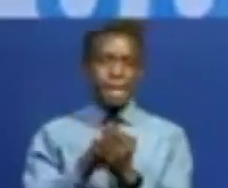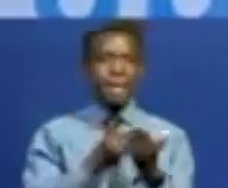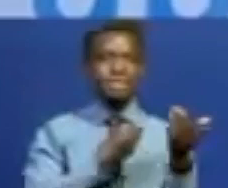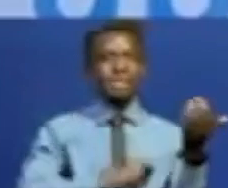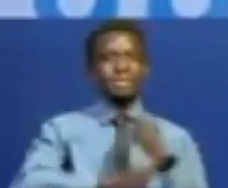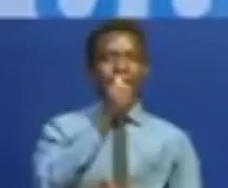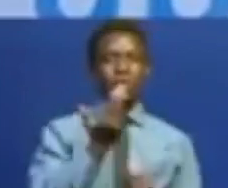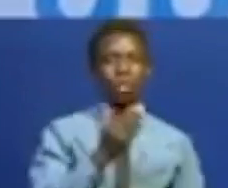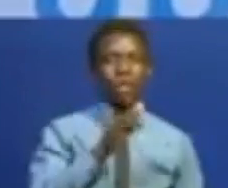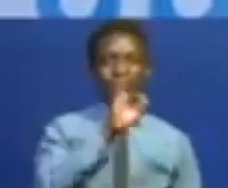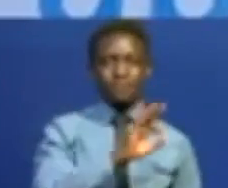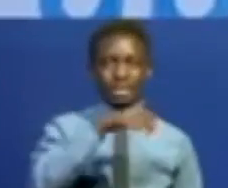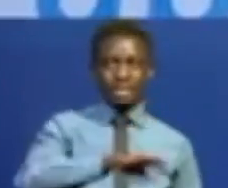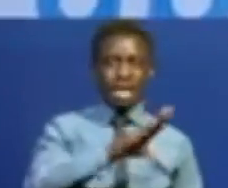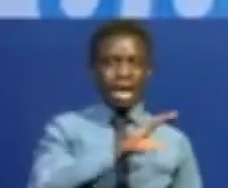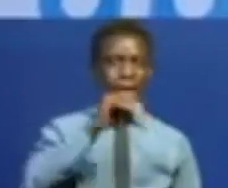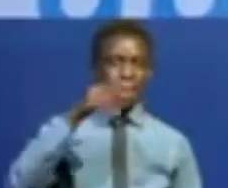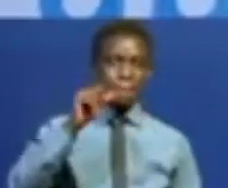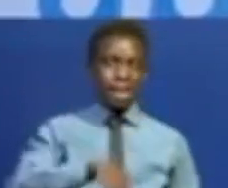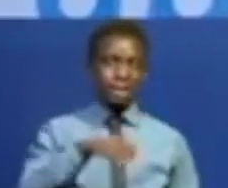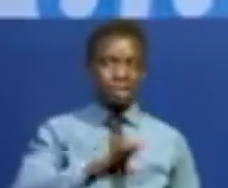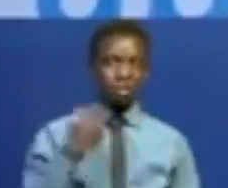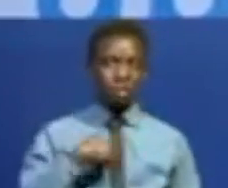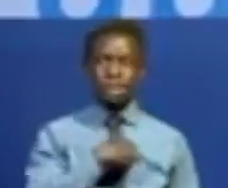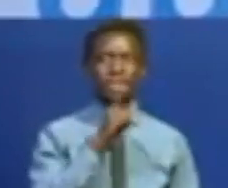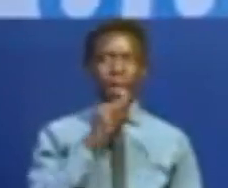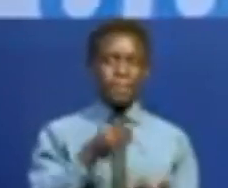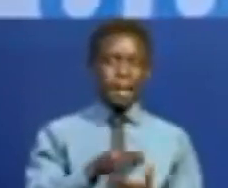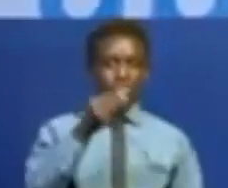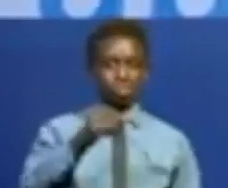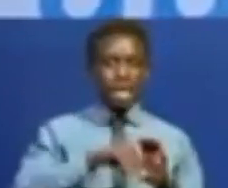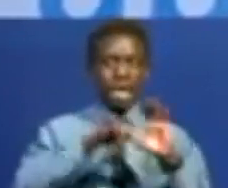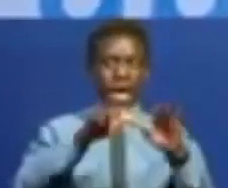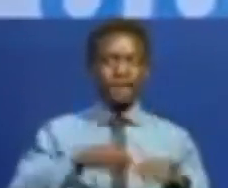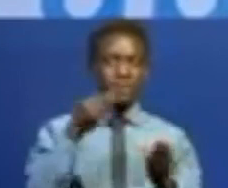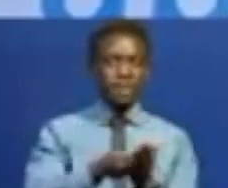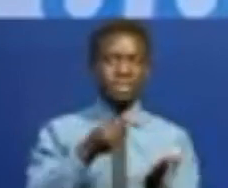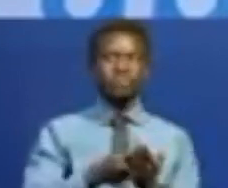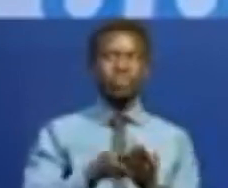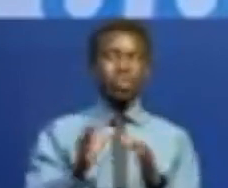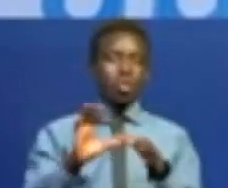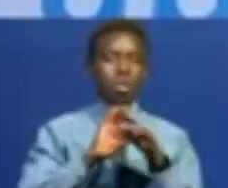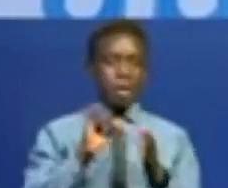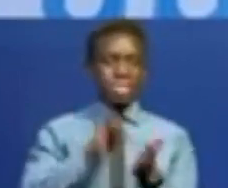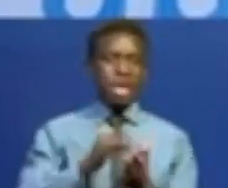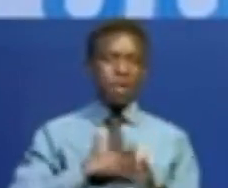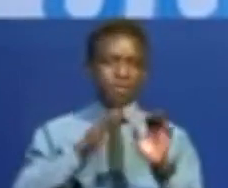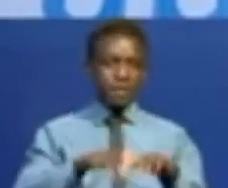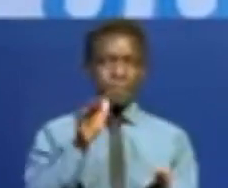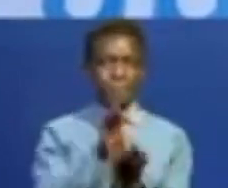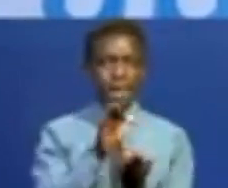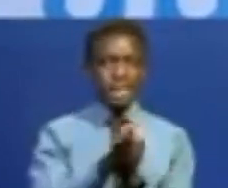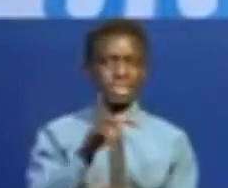plant, we have put in money at the Agricultural Finance Corporation, which is our farmers' bank. And the interest is